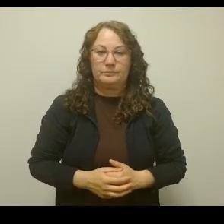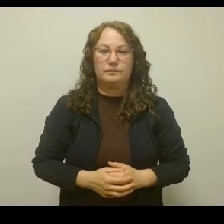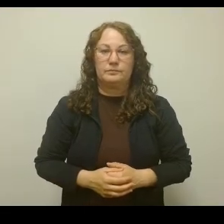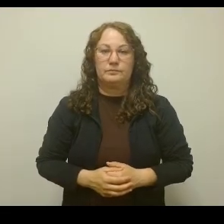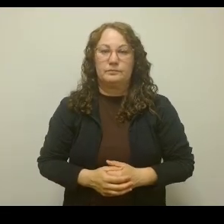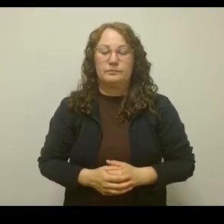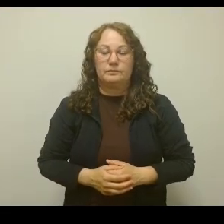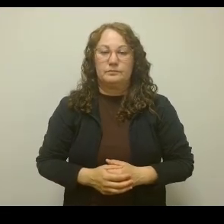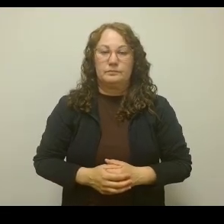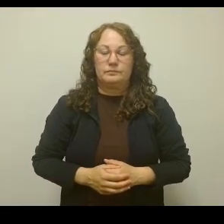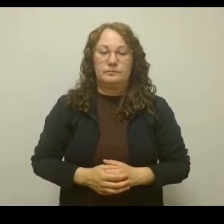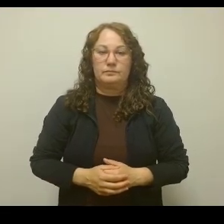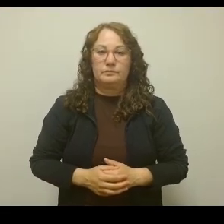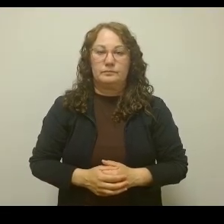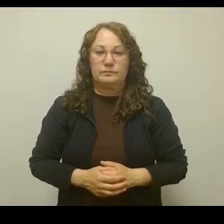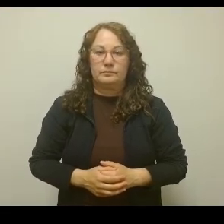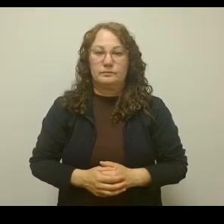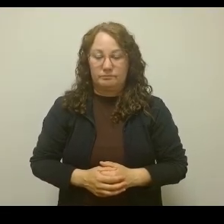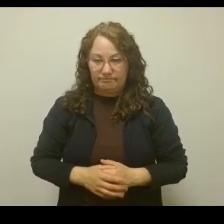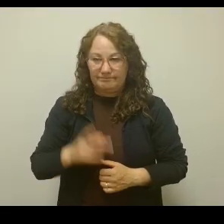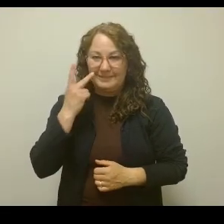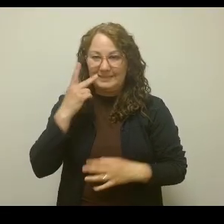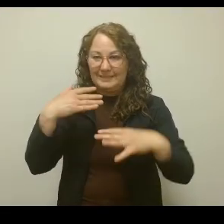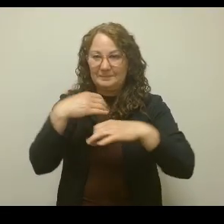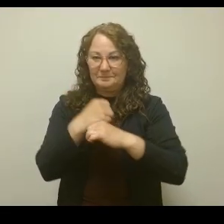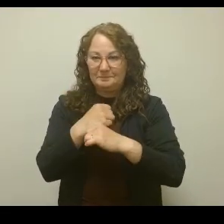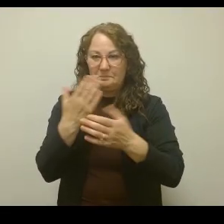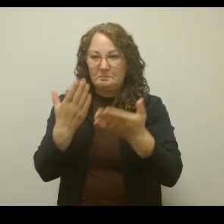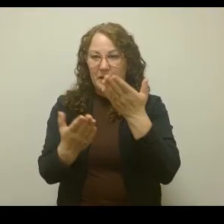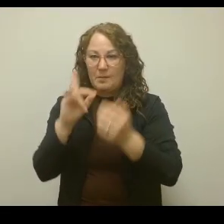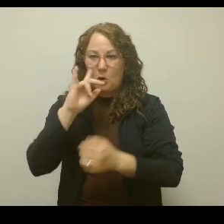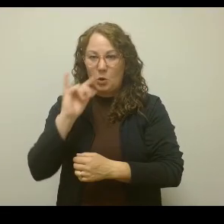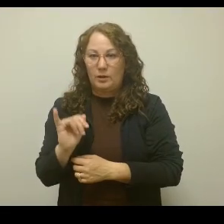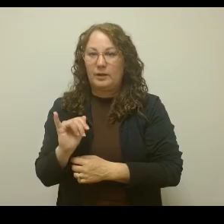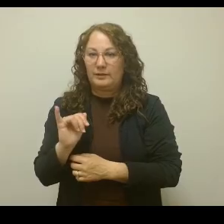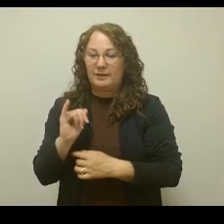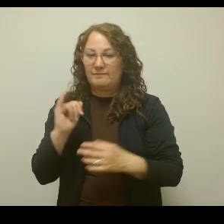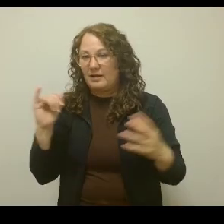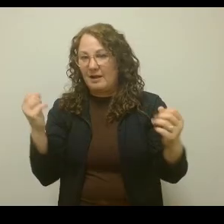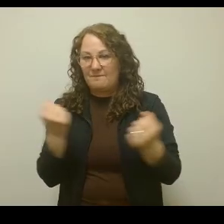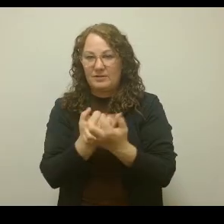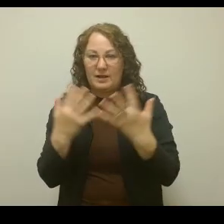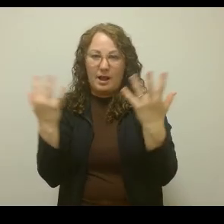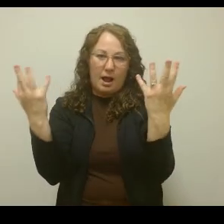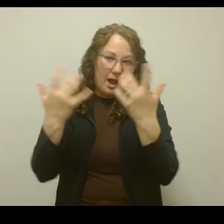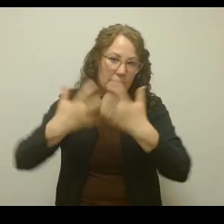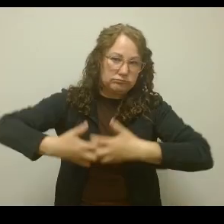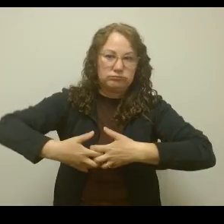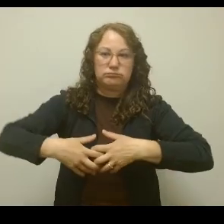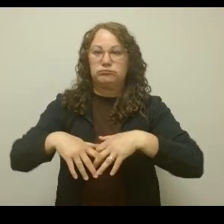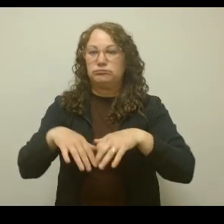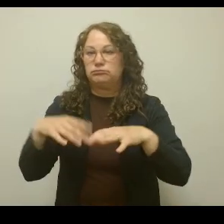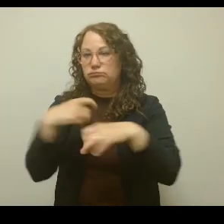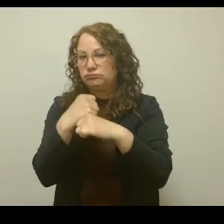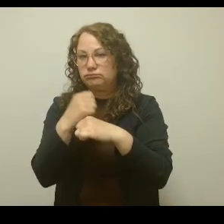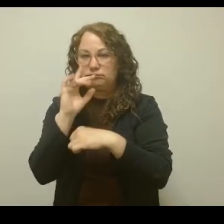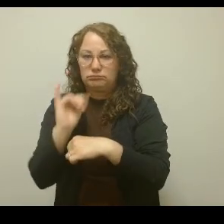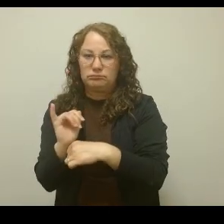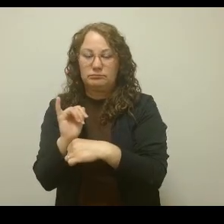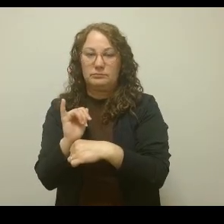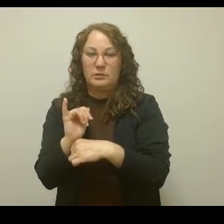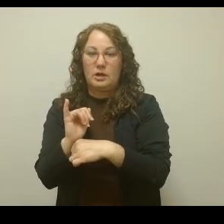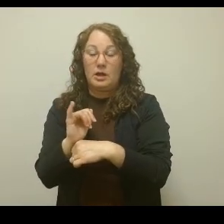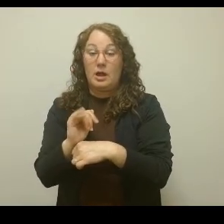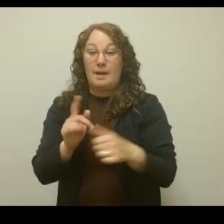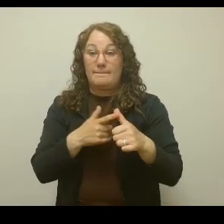Okay, so let's see what this summary might look like when we put it all together. So the original text is on the